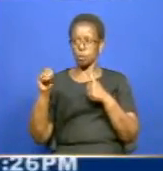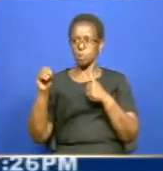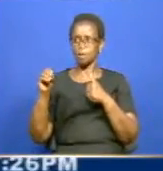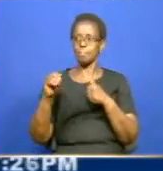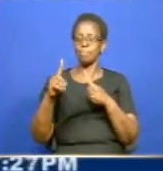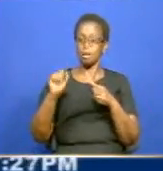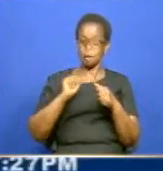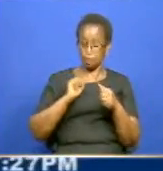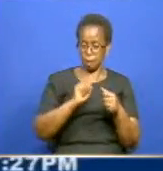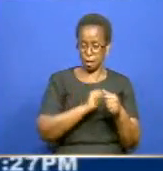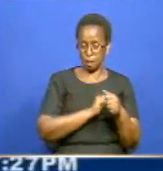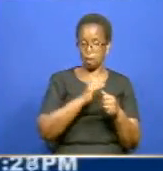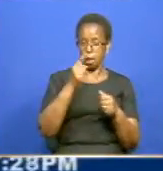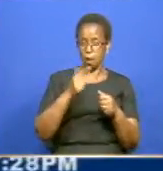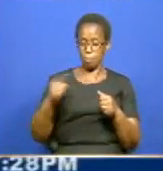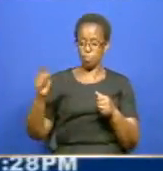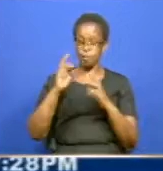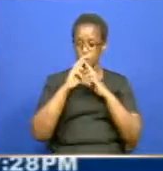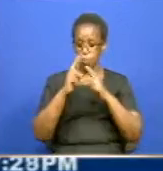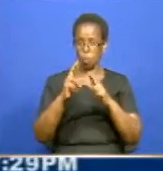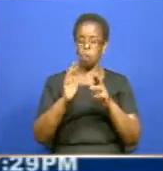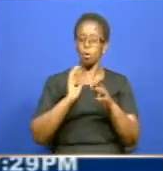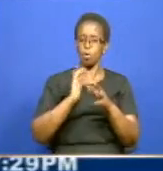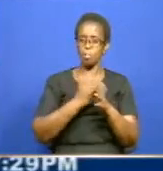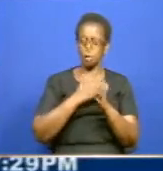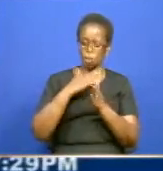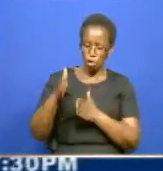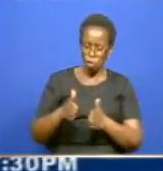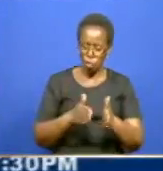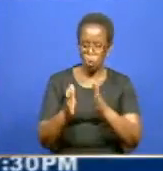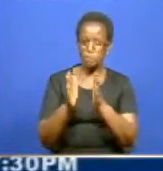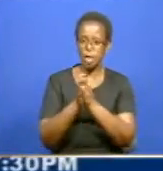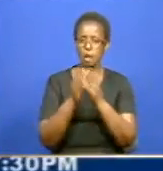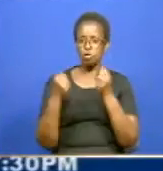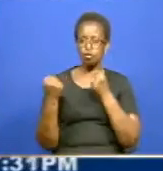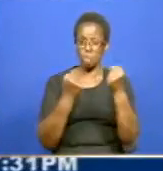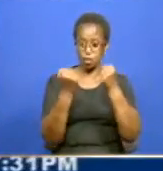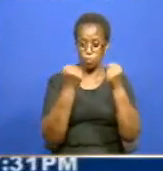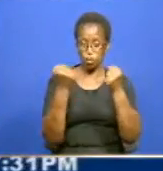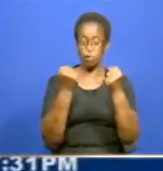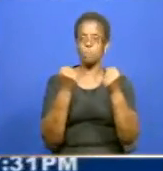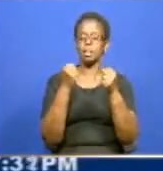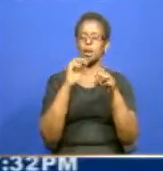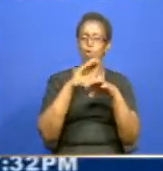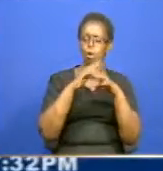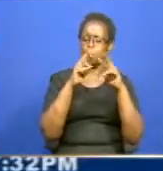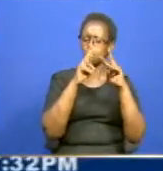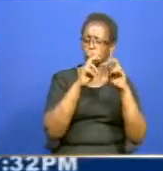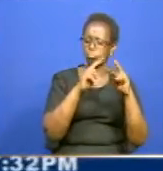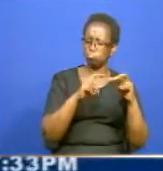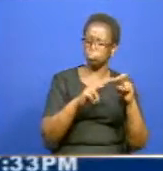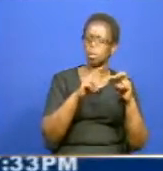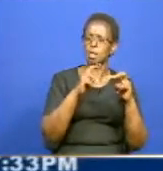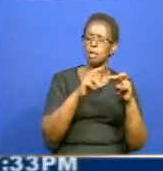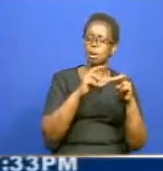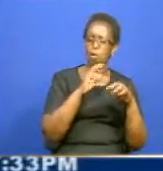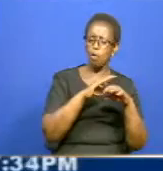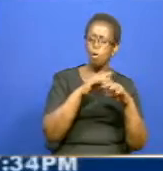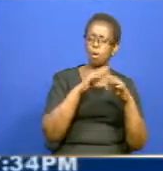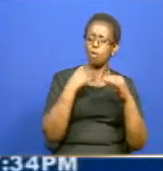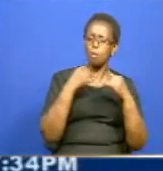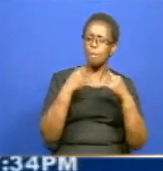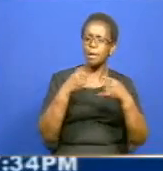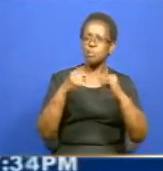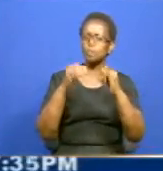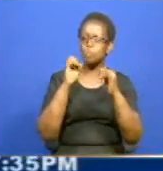the report of the Standing Committee on Roads and Transportation on its inquiry into the operationalization of National Construction Authority